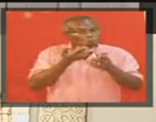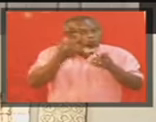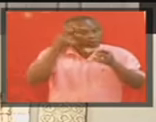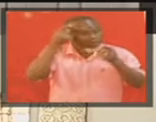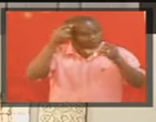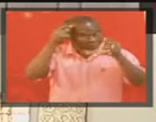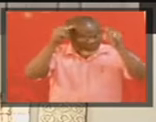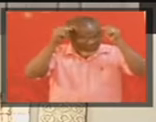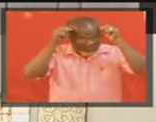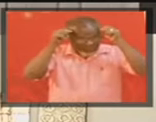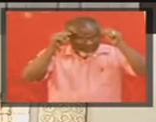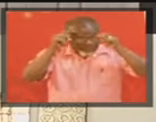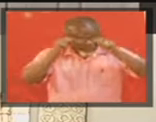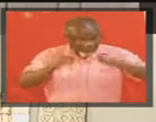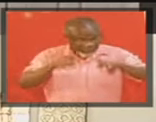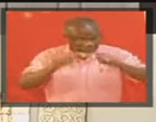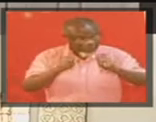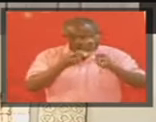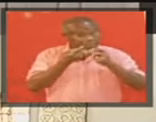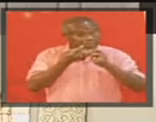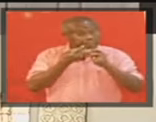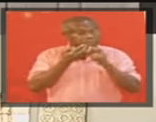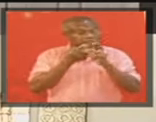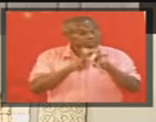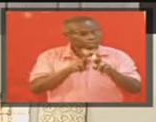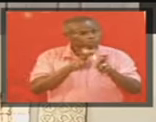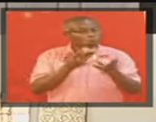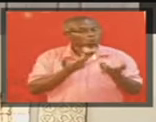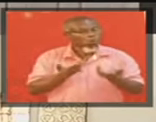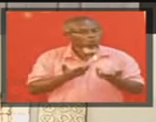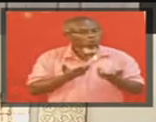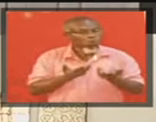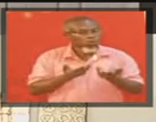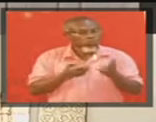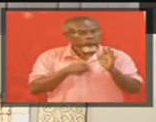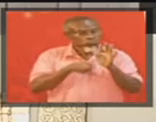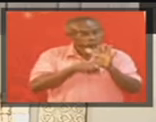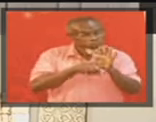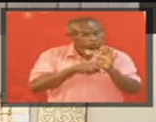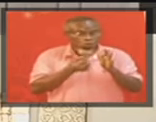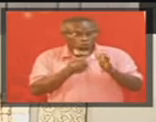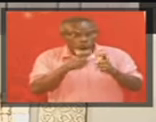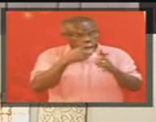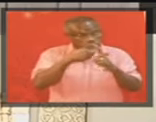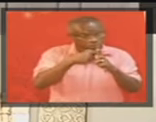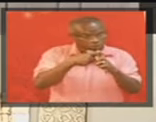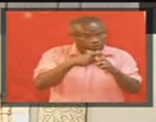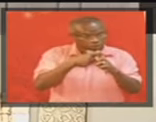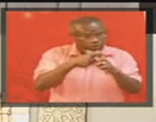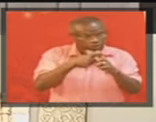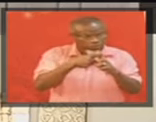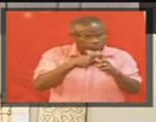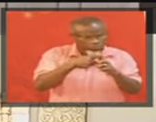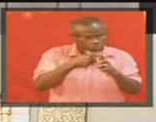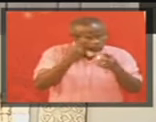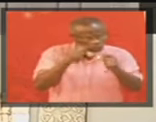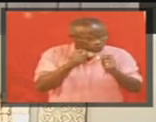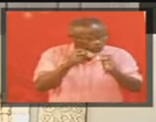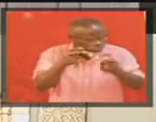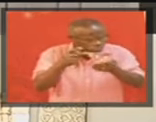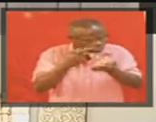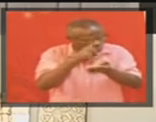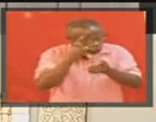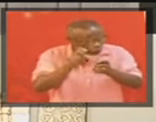individual who are the contacts that they have come into contact with in the last period of time during the time they were